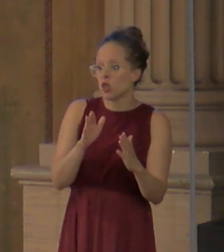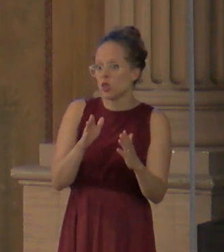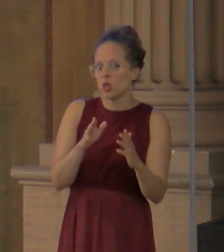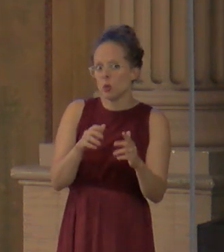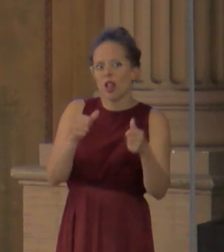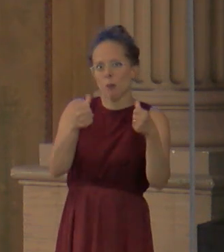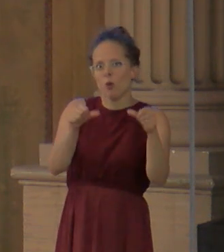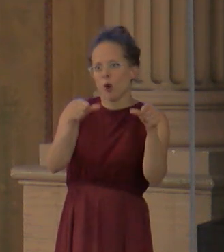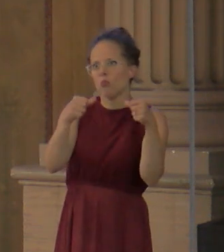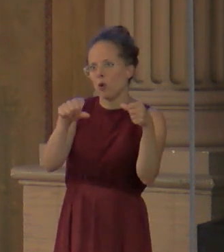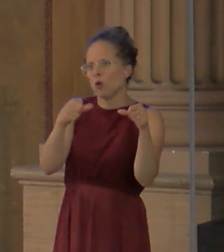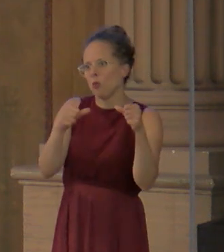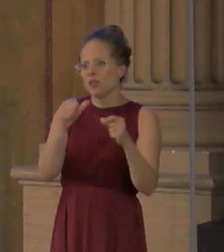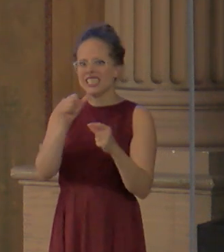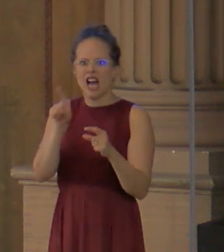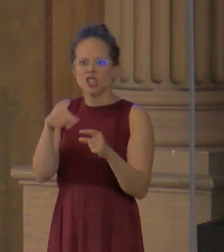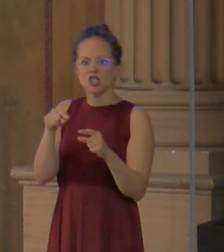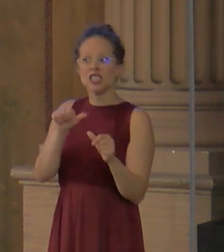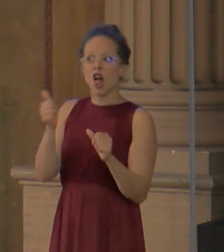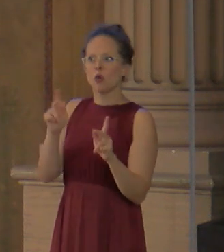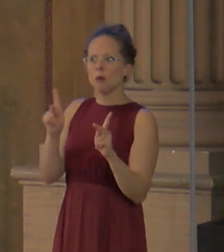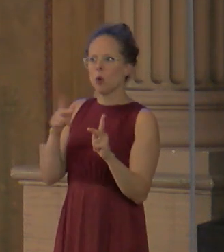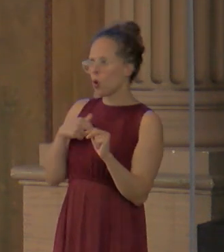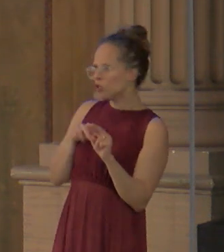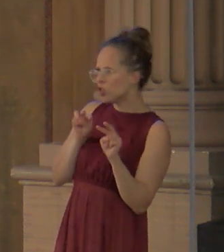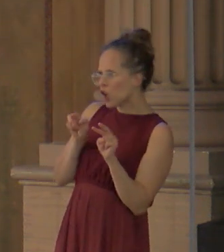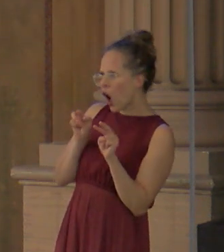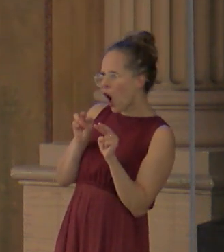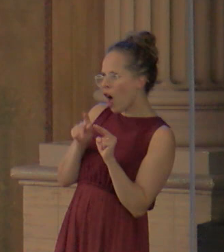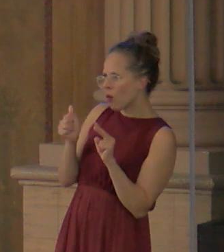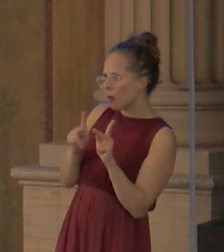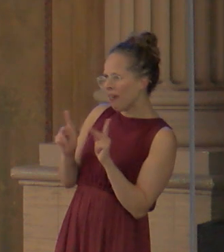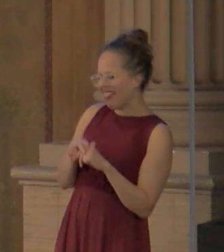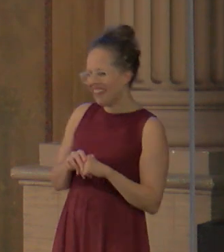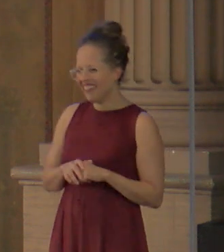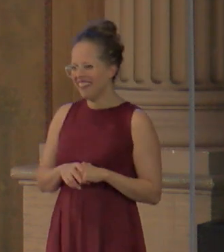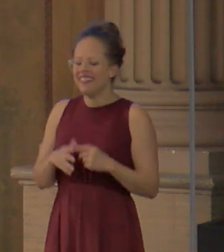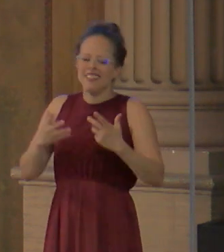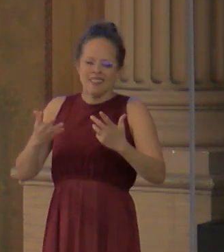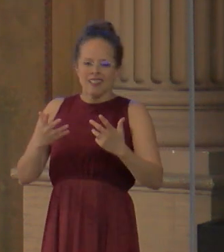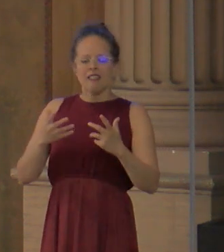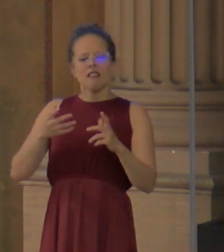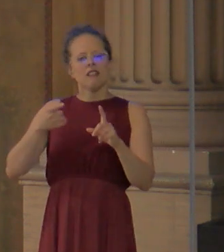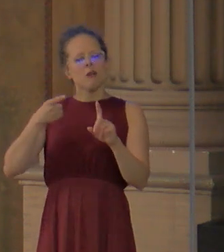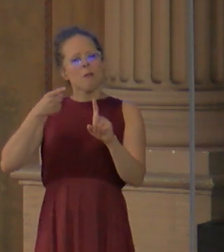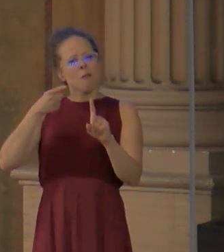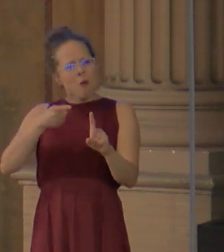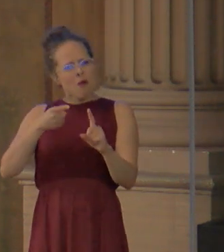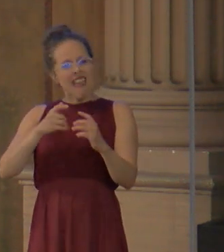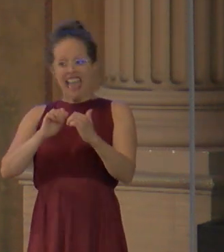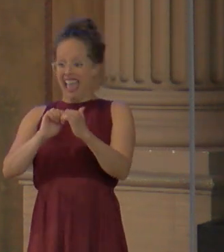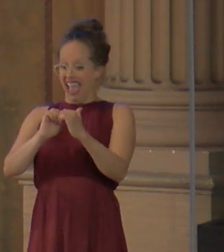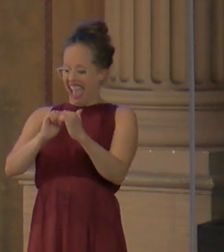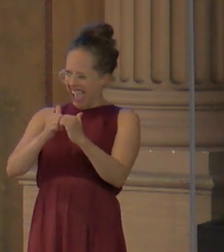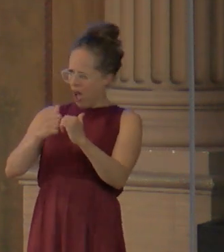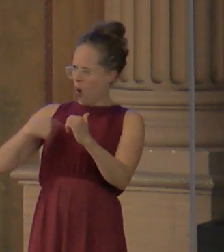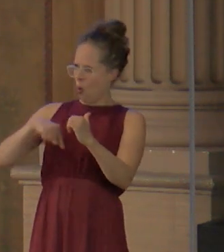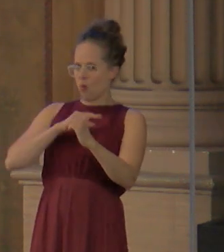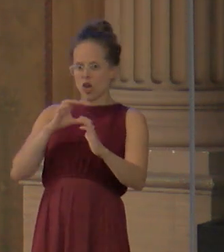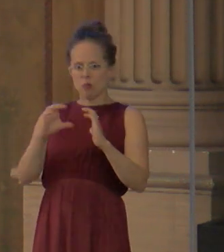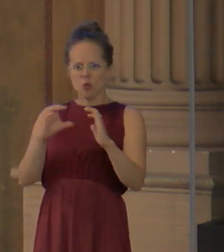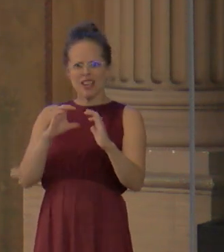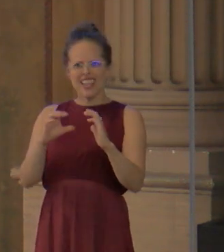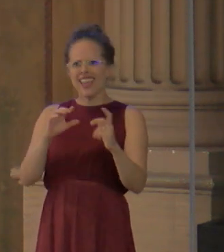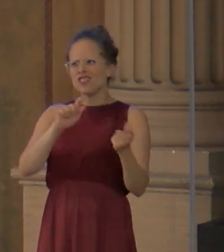other people on social media. But the point is, the ways we communicate continually